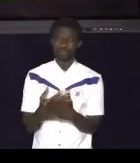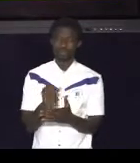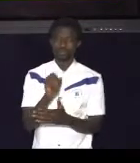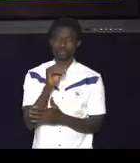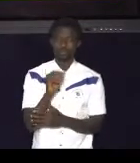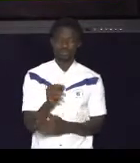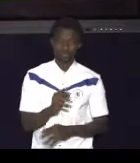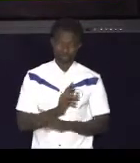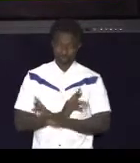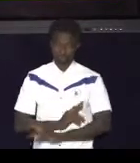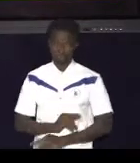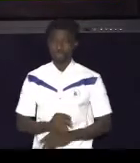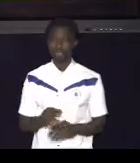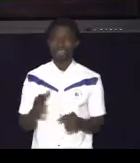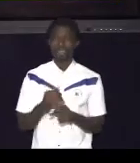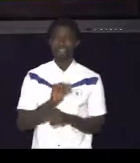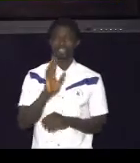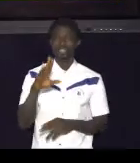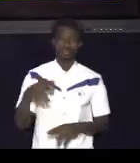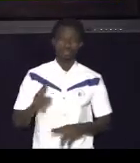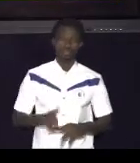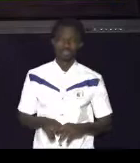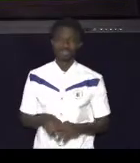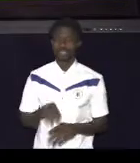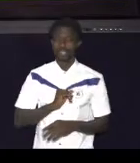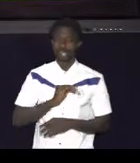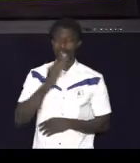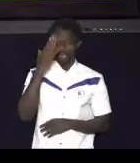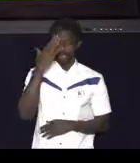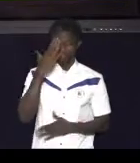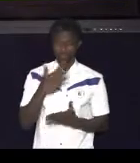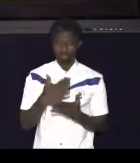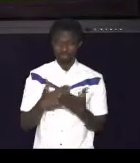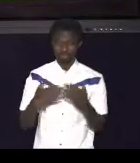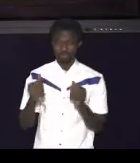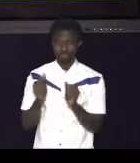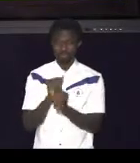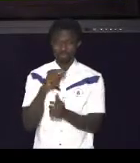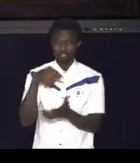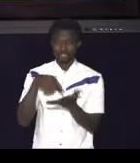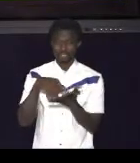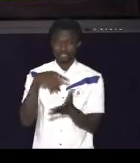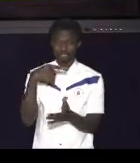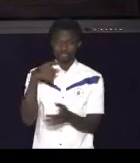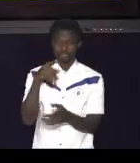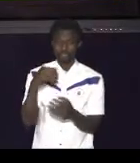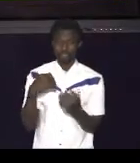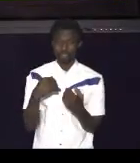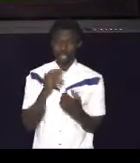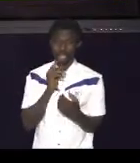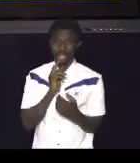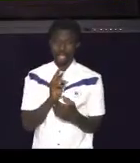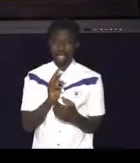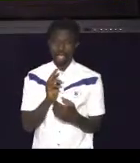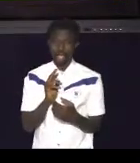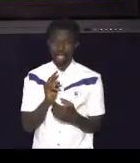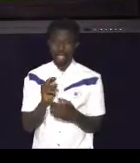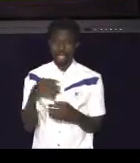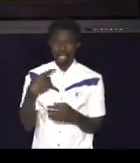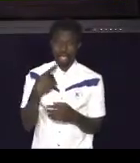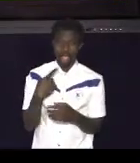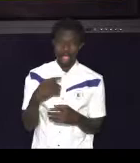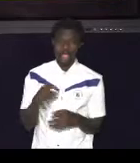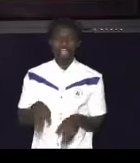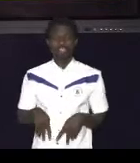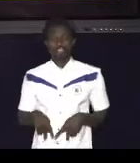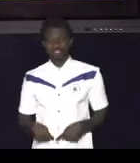So relax, take your seat. I know some with this what you have just done, some are already saying, no, I'm